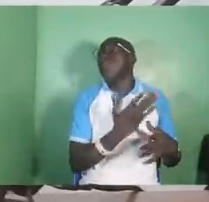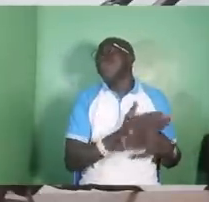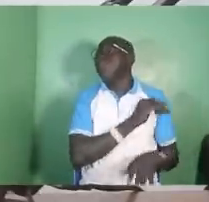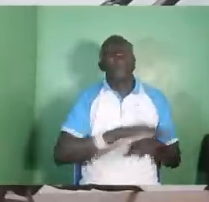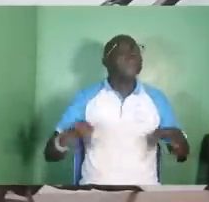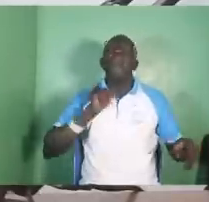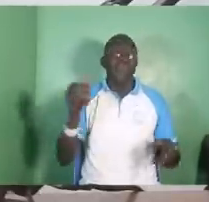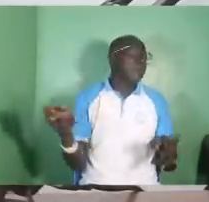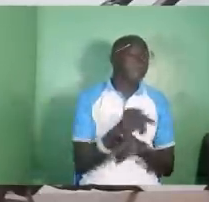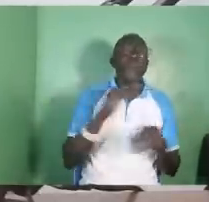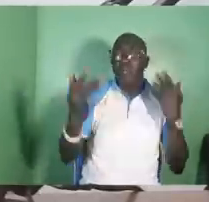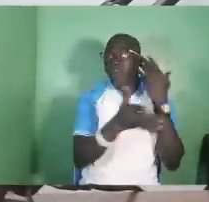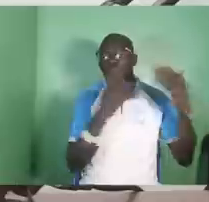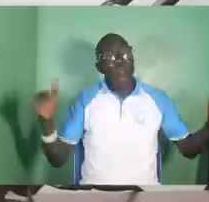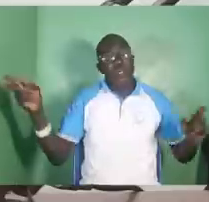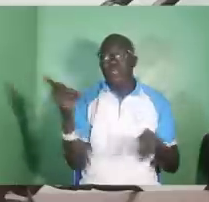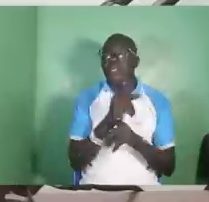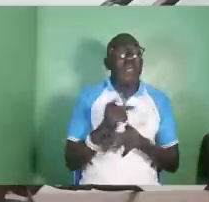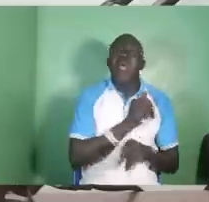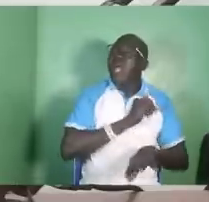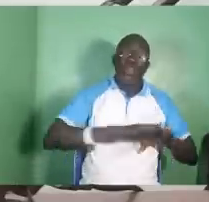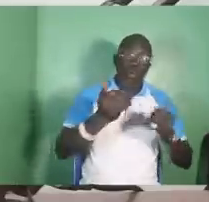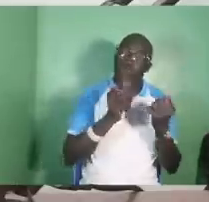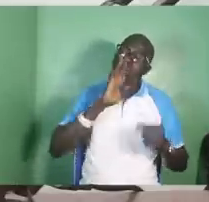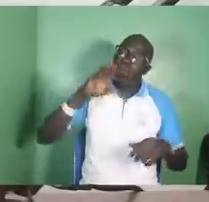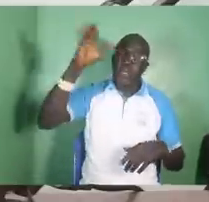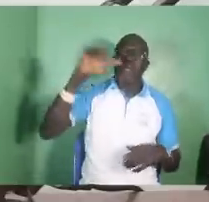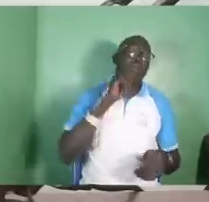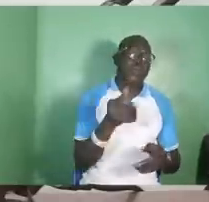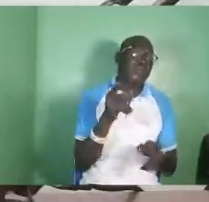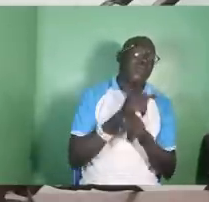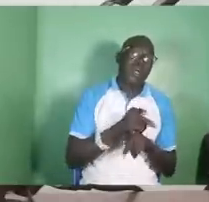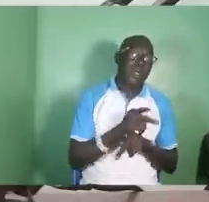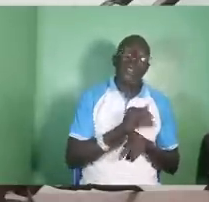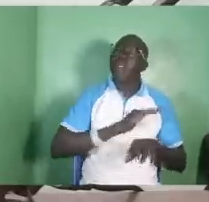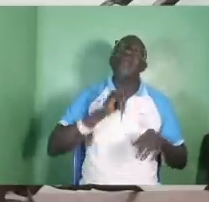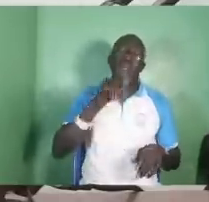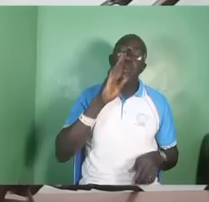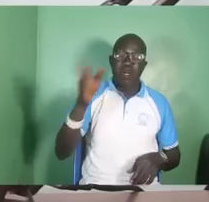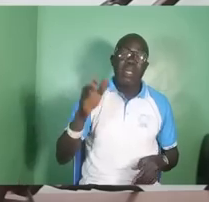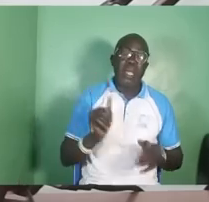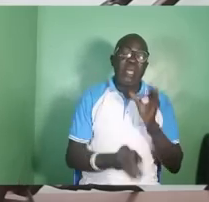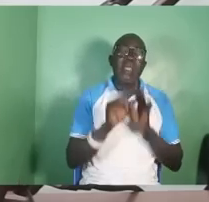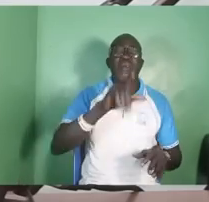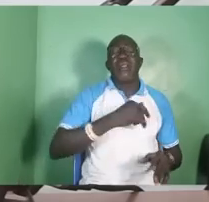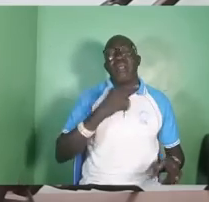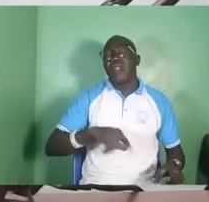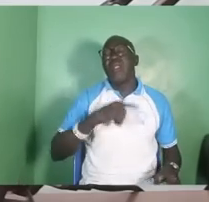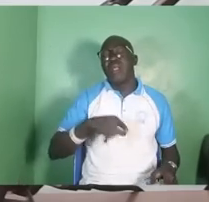bloody care. They don't care. I don't want to be part of the people that care. You must go and get